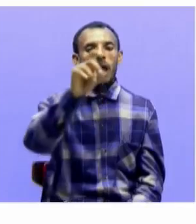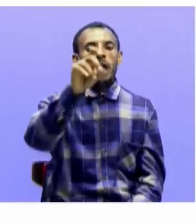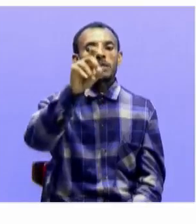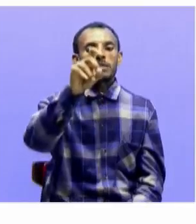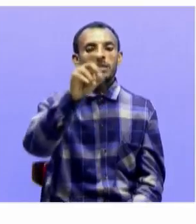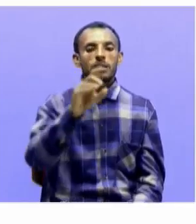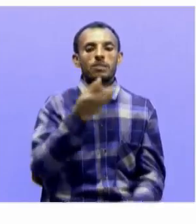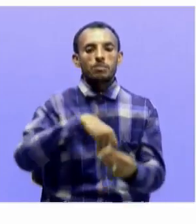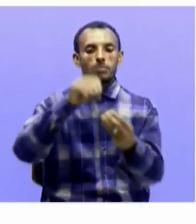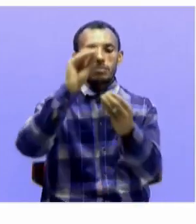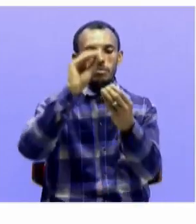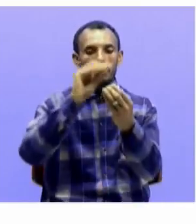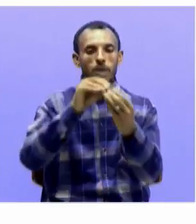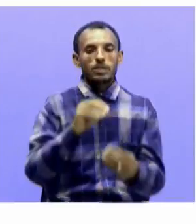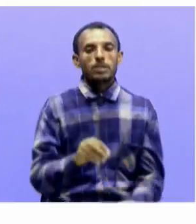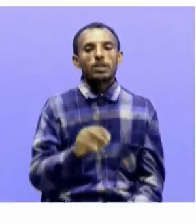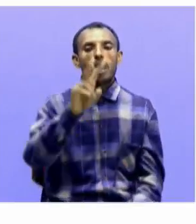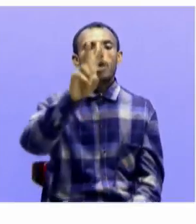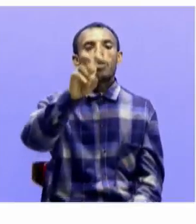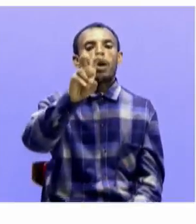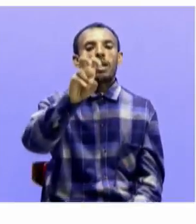x plus 20.